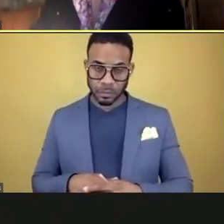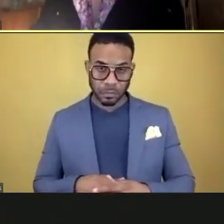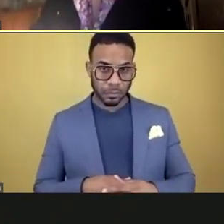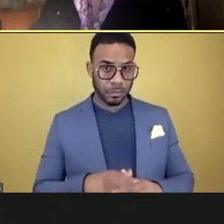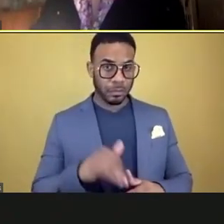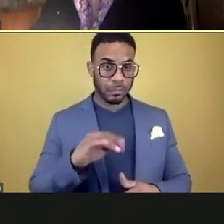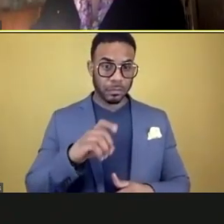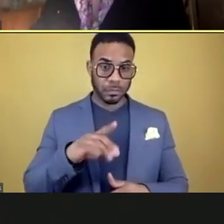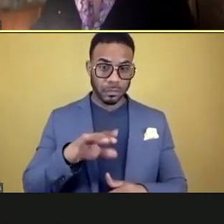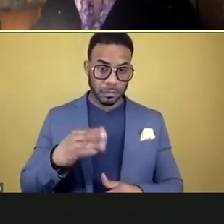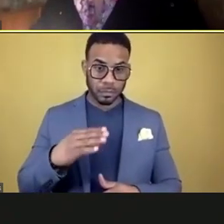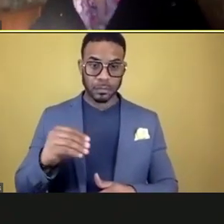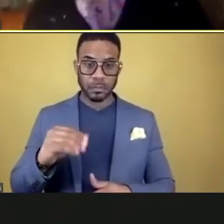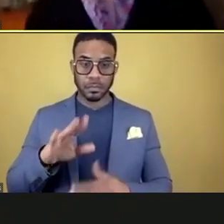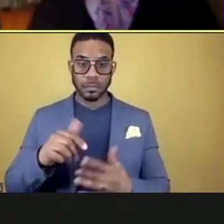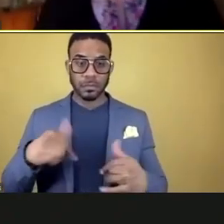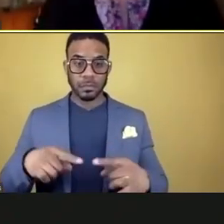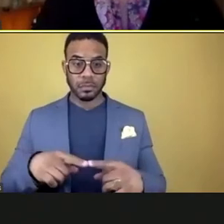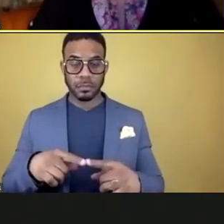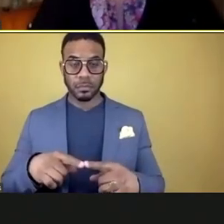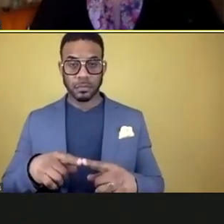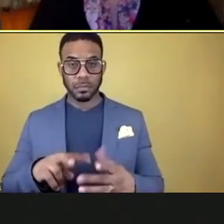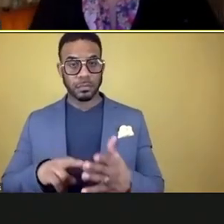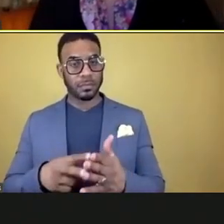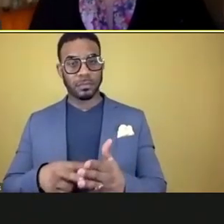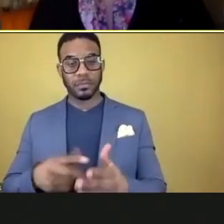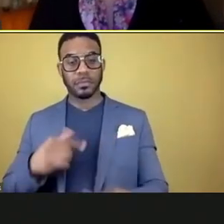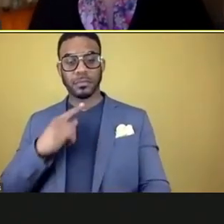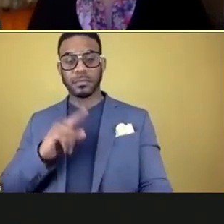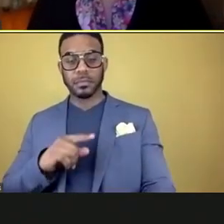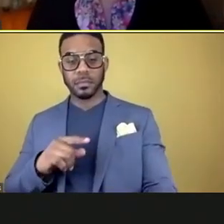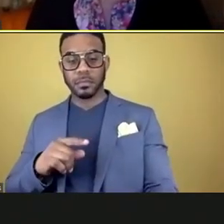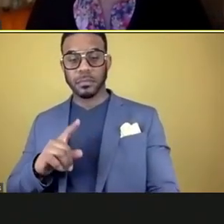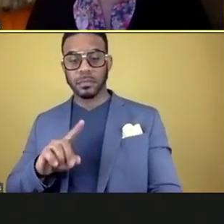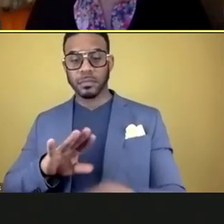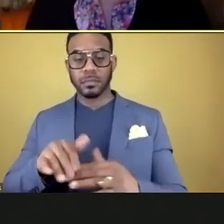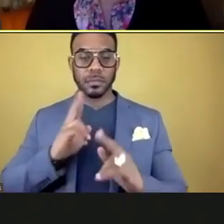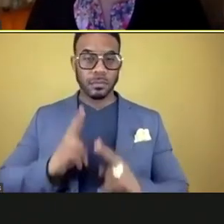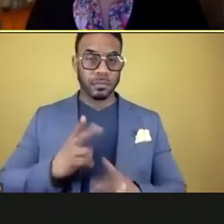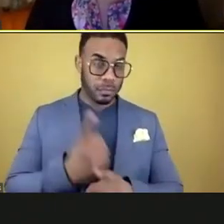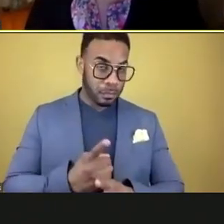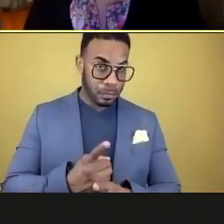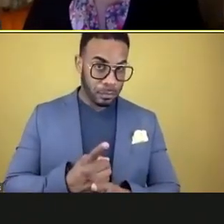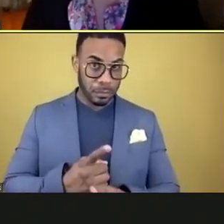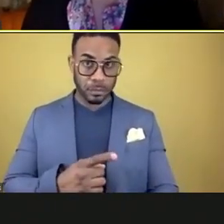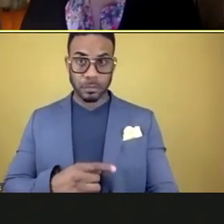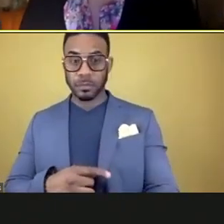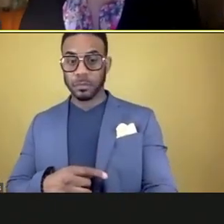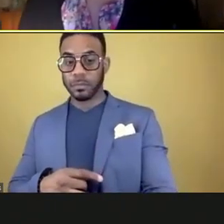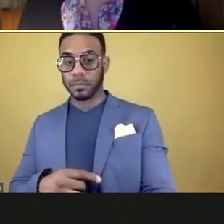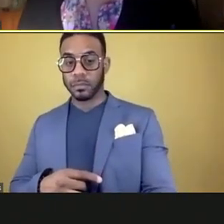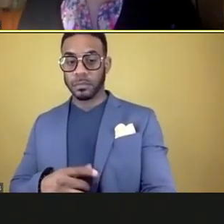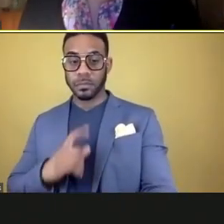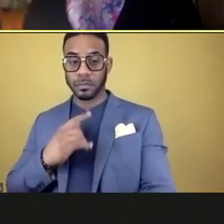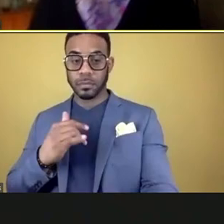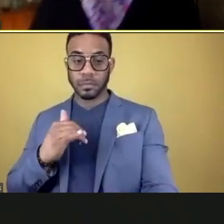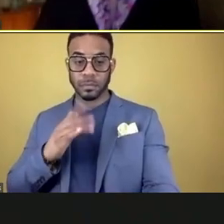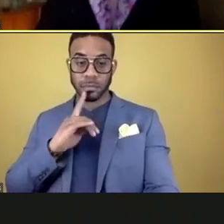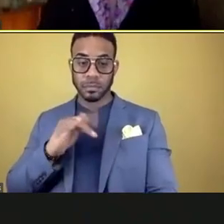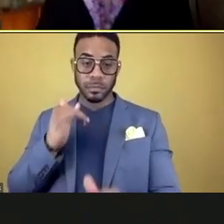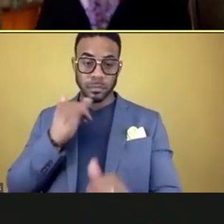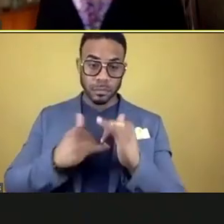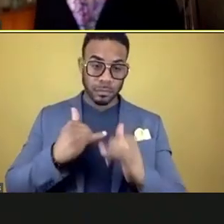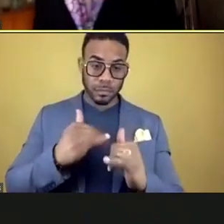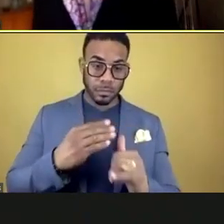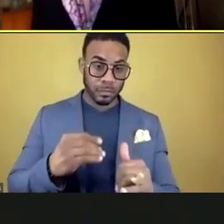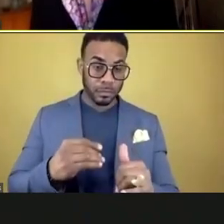Ashley and all of us, you know, I mean, we are also all humans, right? And there are going to be mistakes. And,